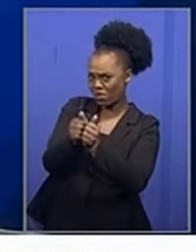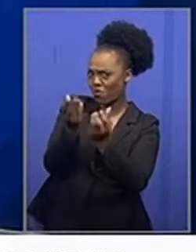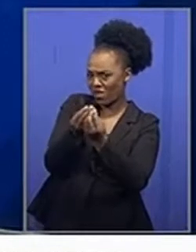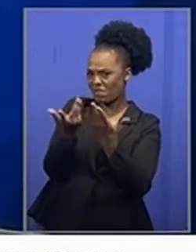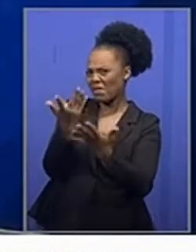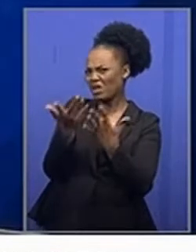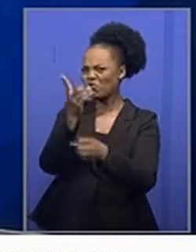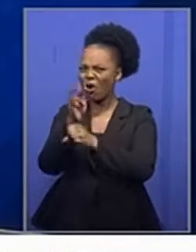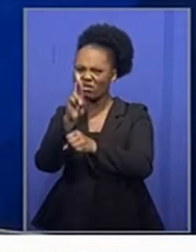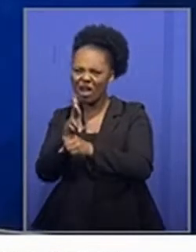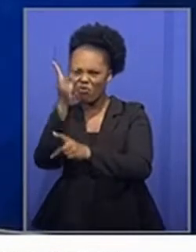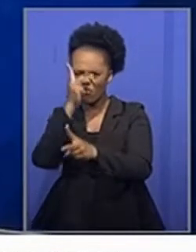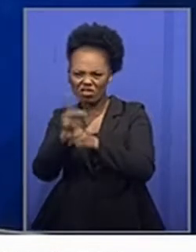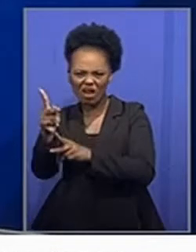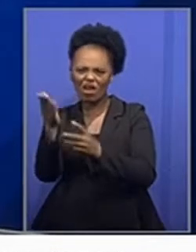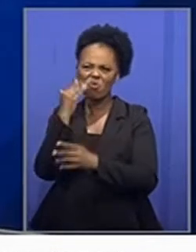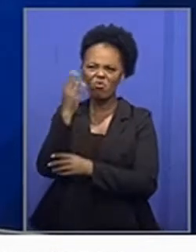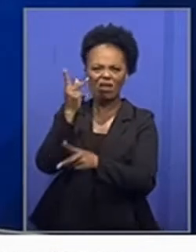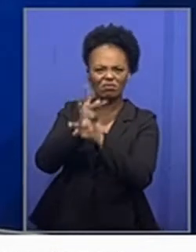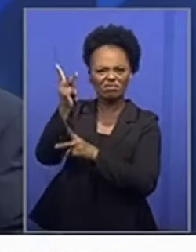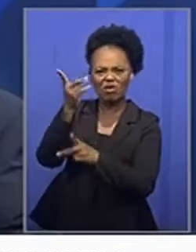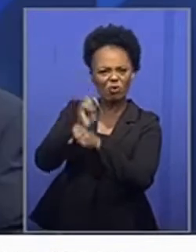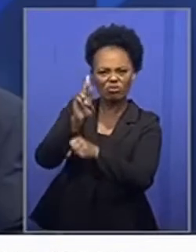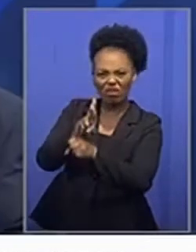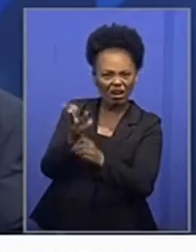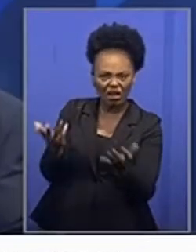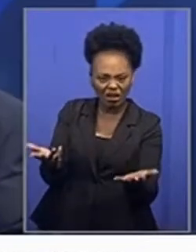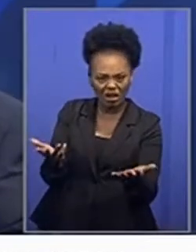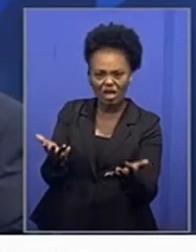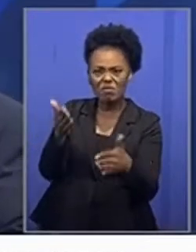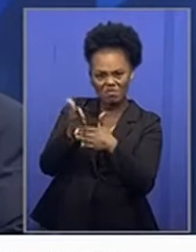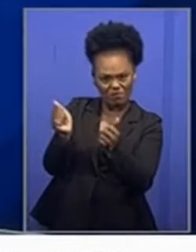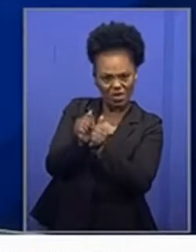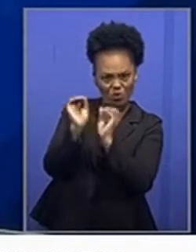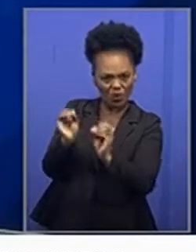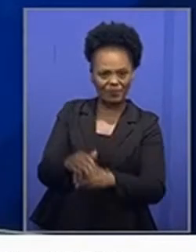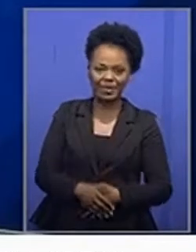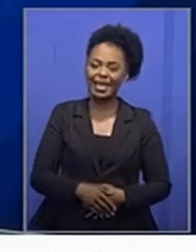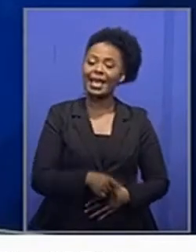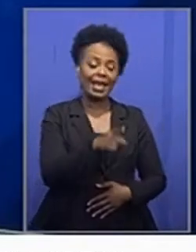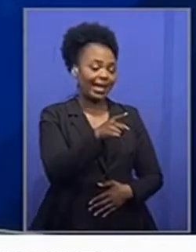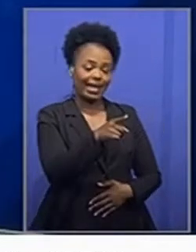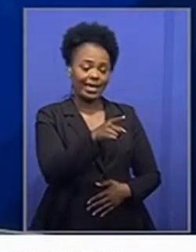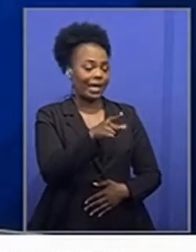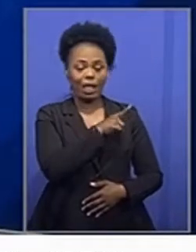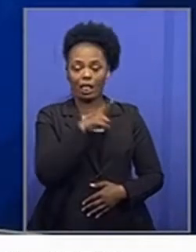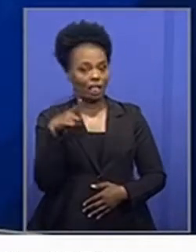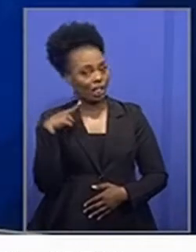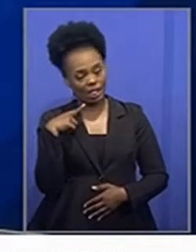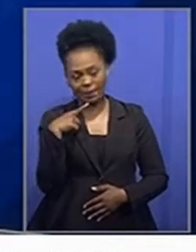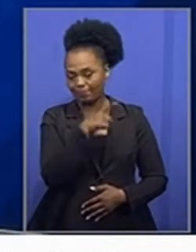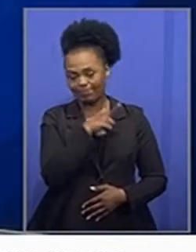tsa sekgowa le luna dingaka tsa setso le lefapha la bophelo naheng? Hey, it's still a long way. It's still a long